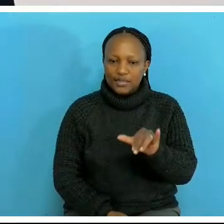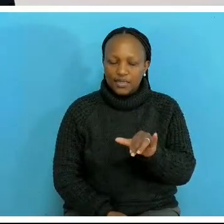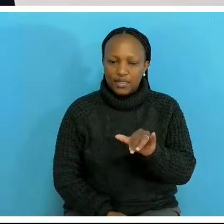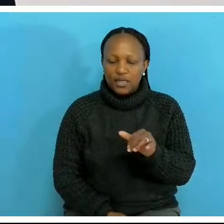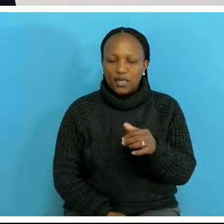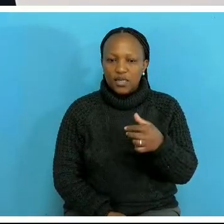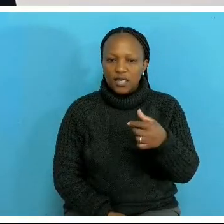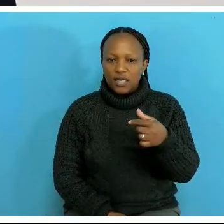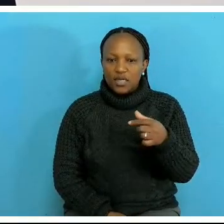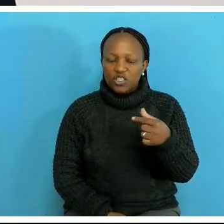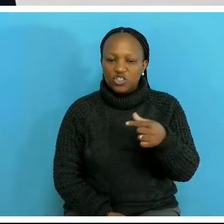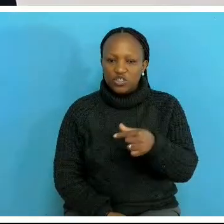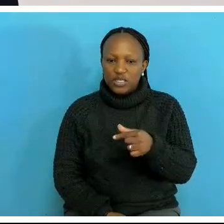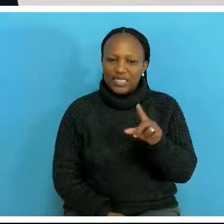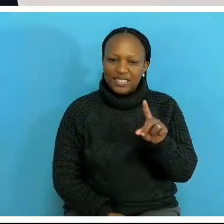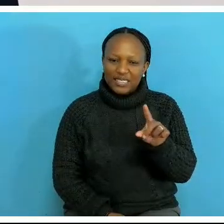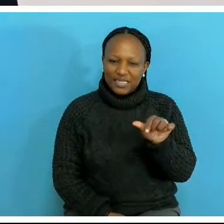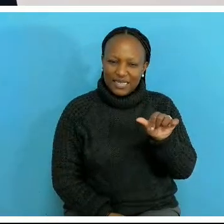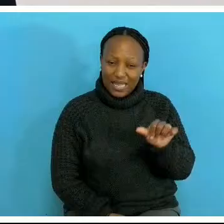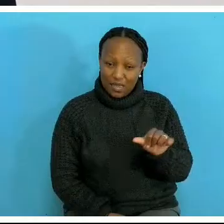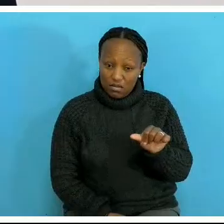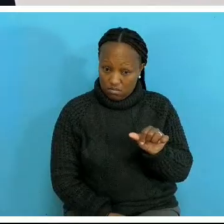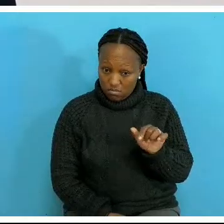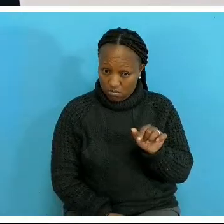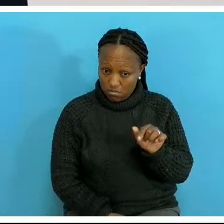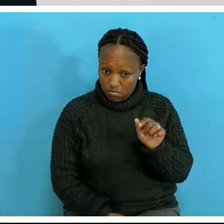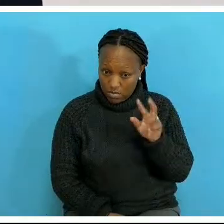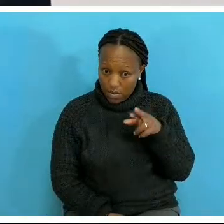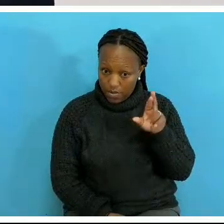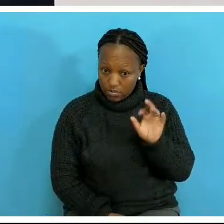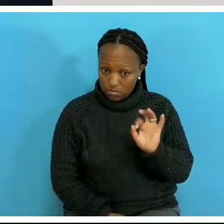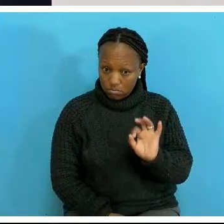GGDA. Is that right? Thank you.